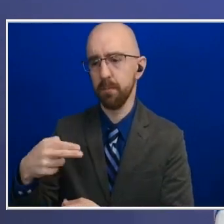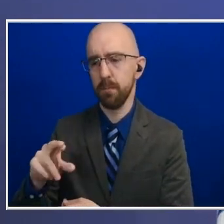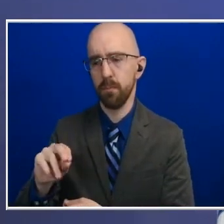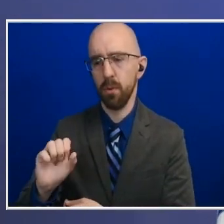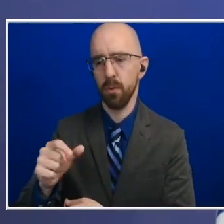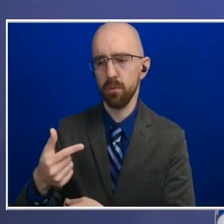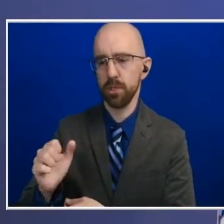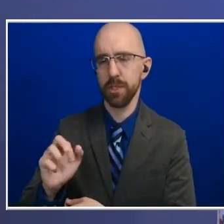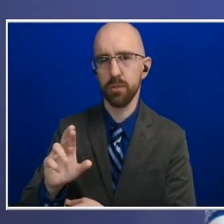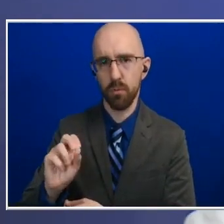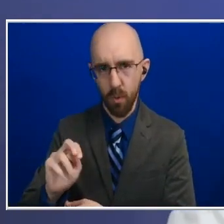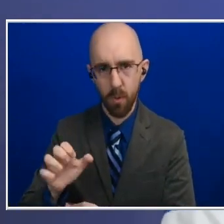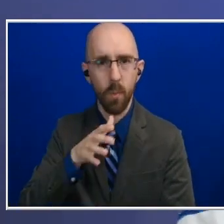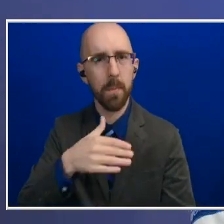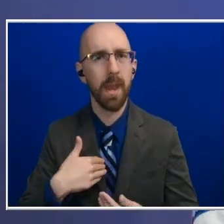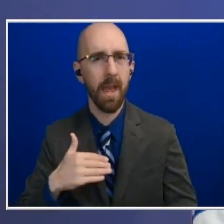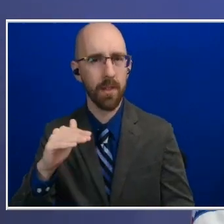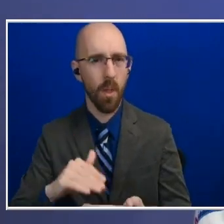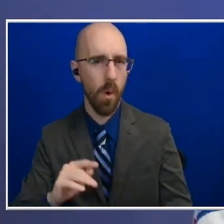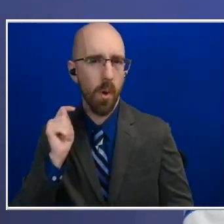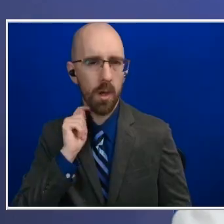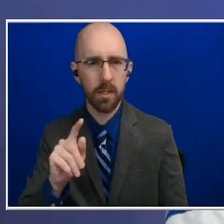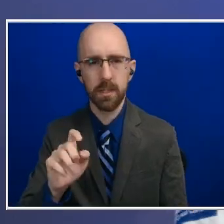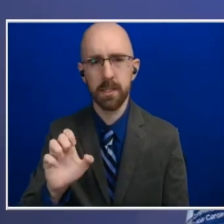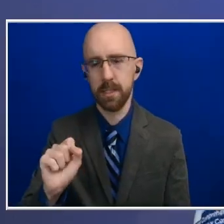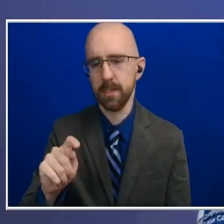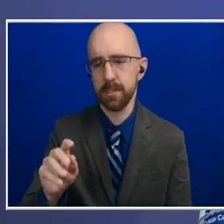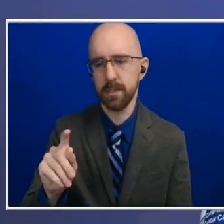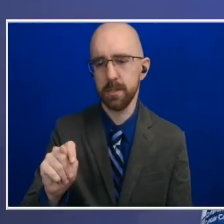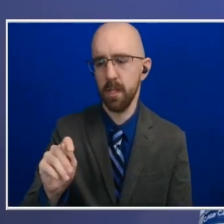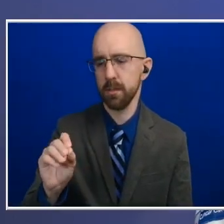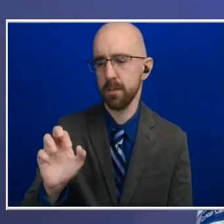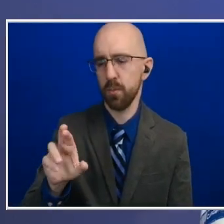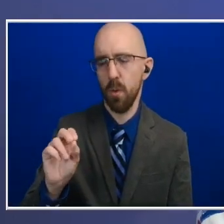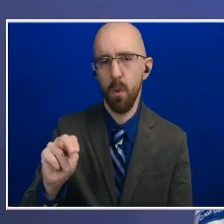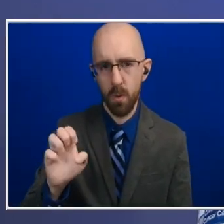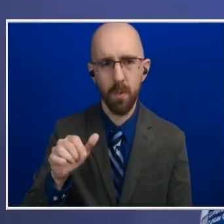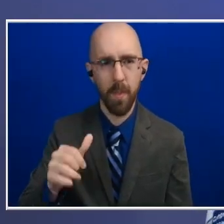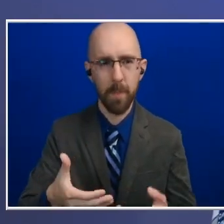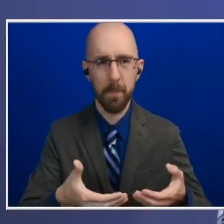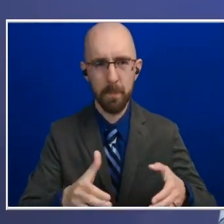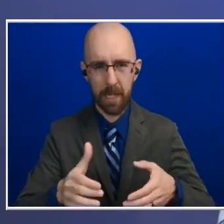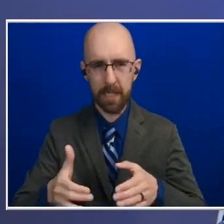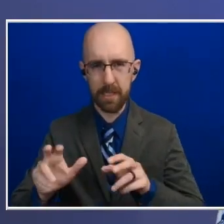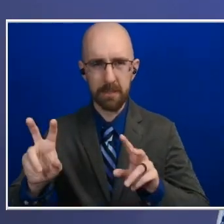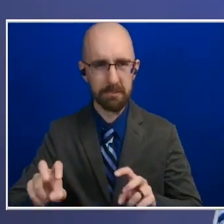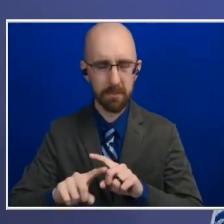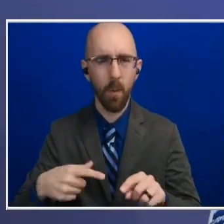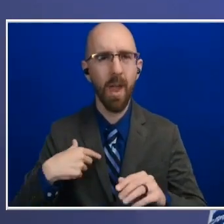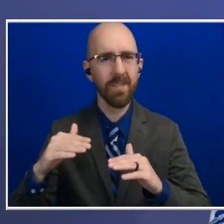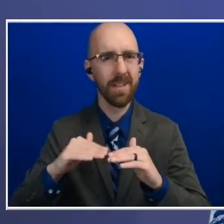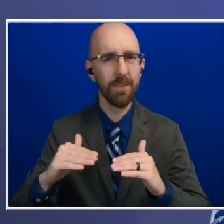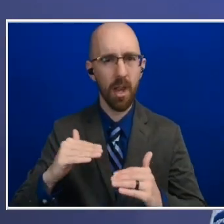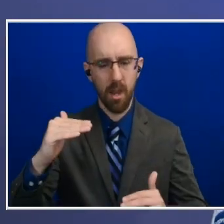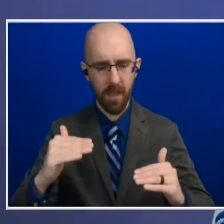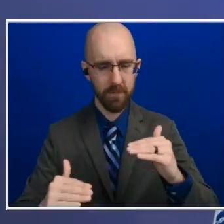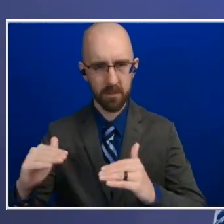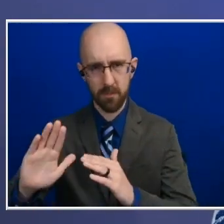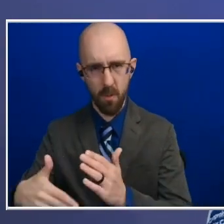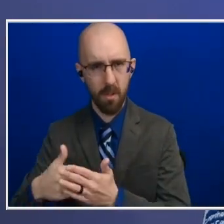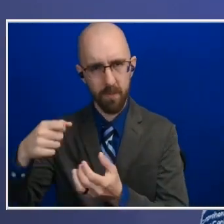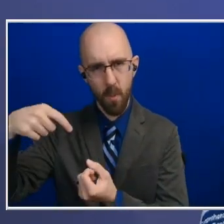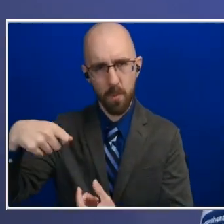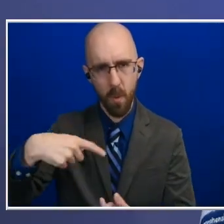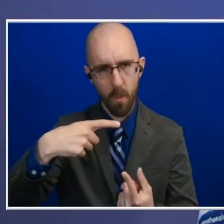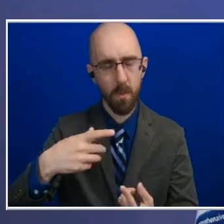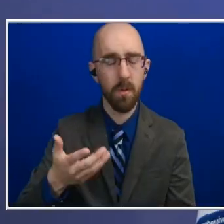circulating testosterone, and so we tend to put those hormones in buckets, but we all have different levels of all of those hormones. But even in men, it tends